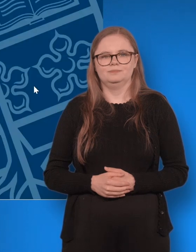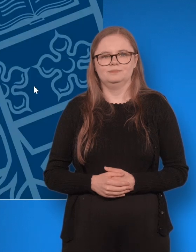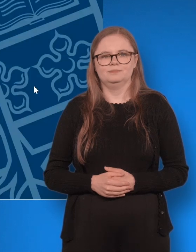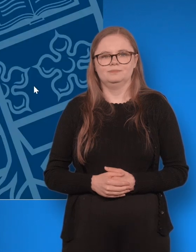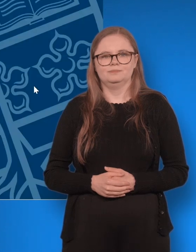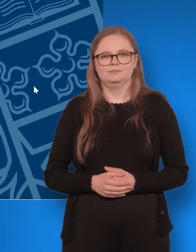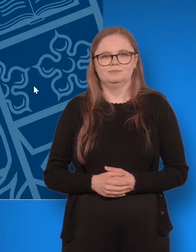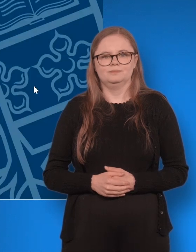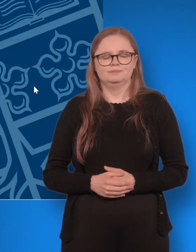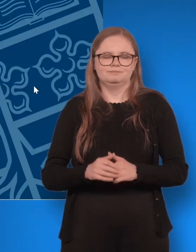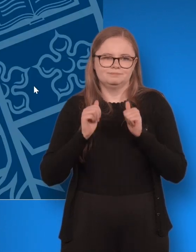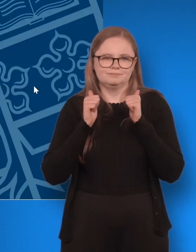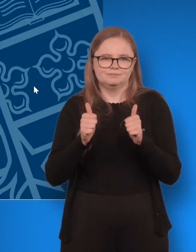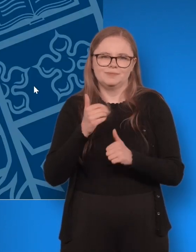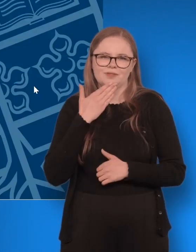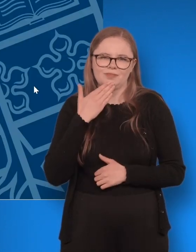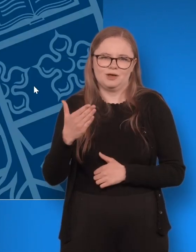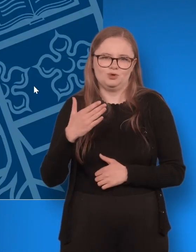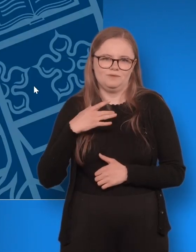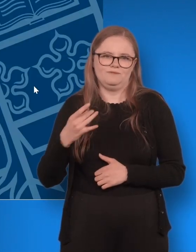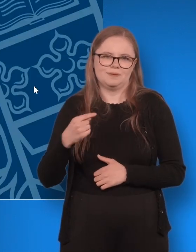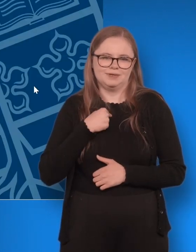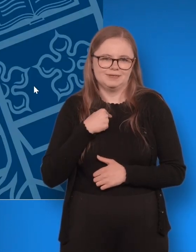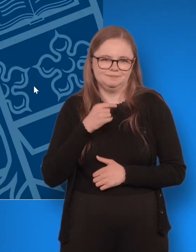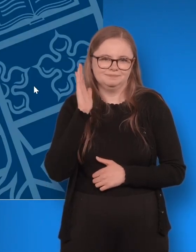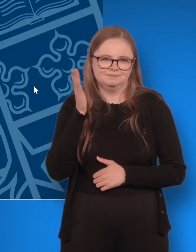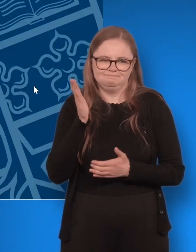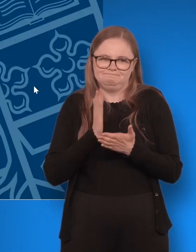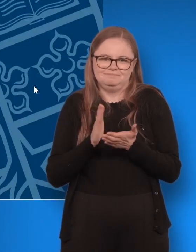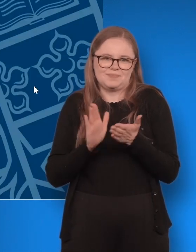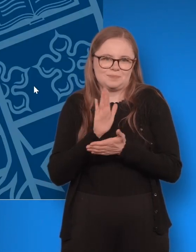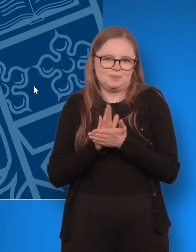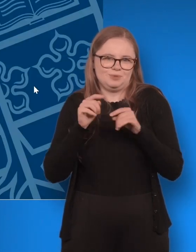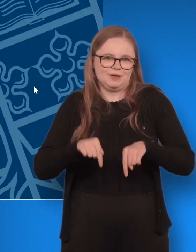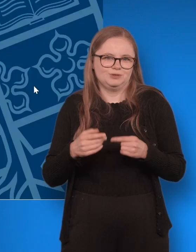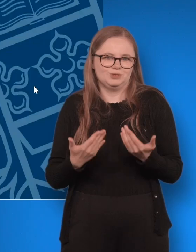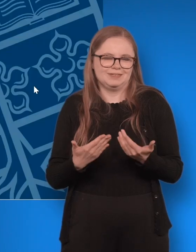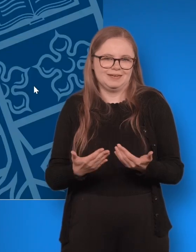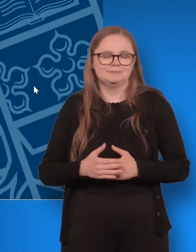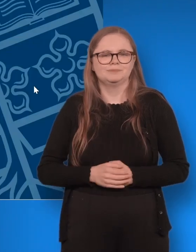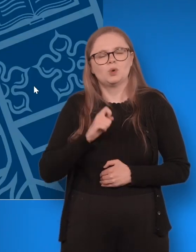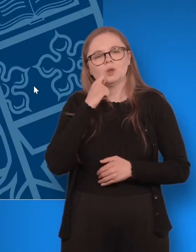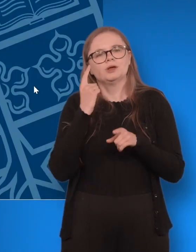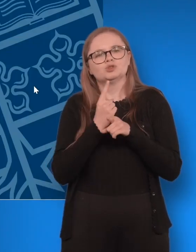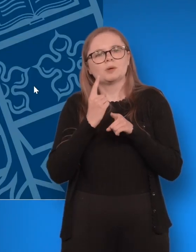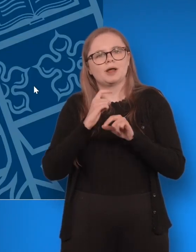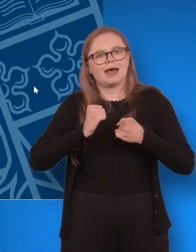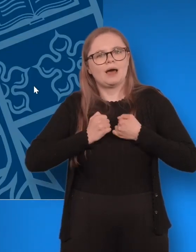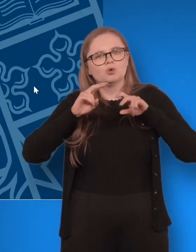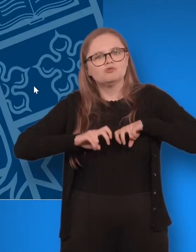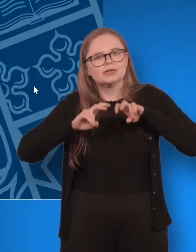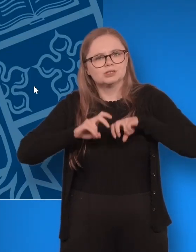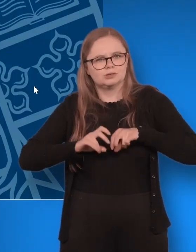Perfect. Thank you. Thank you very much for the invitation. I'm very glad to be here today to talk to you about our research